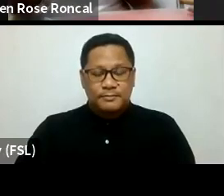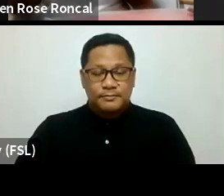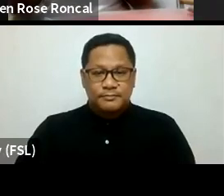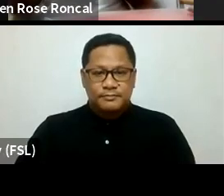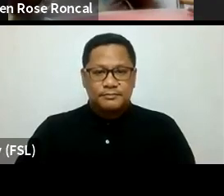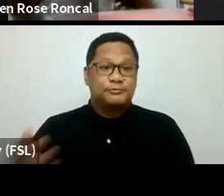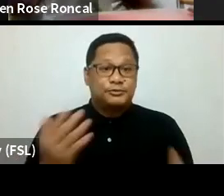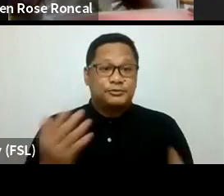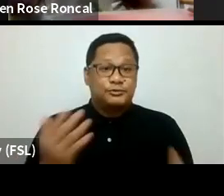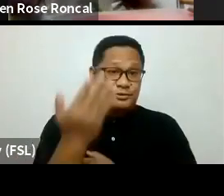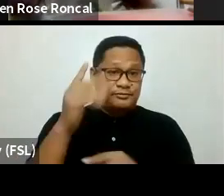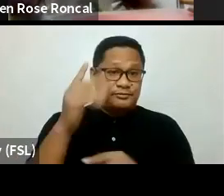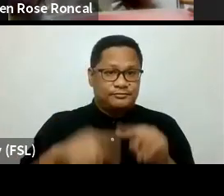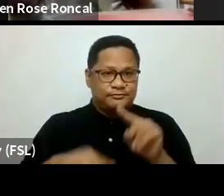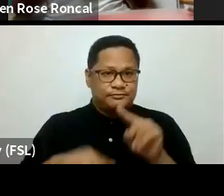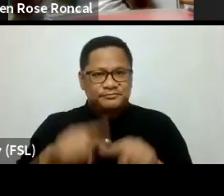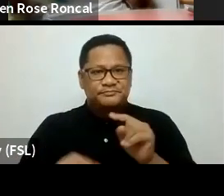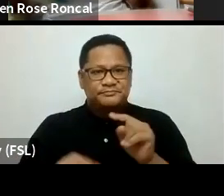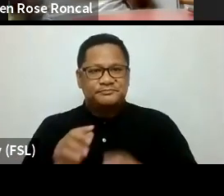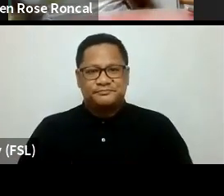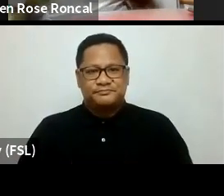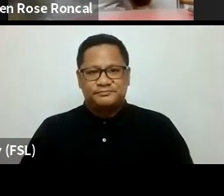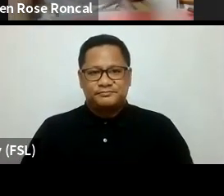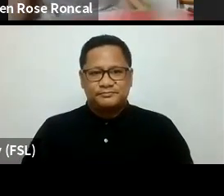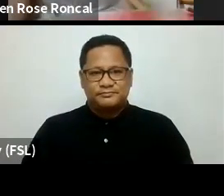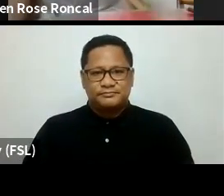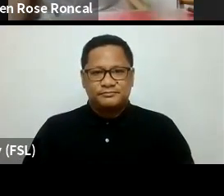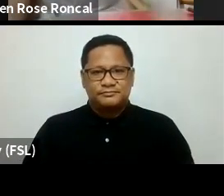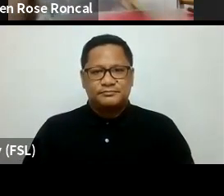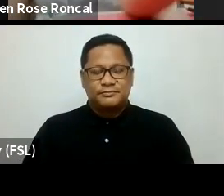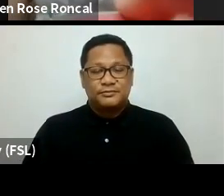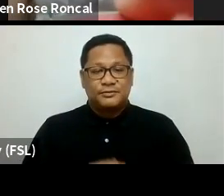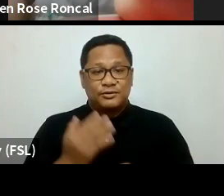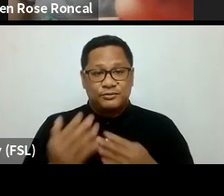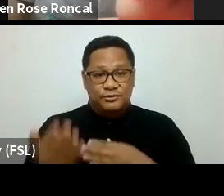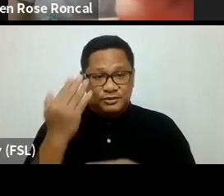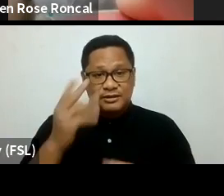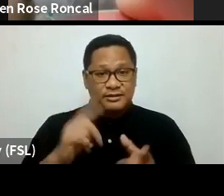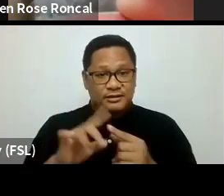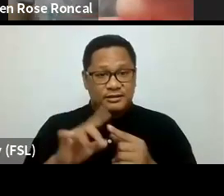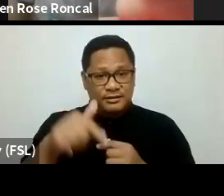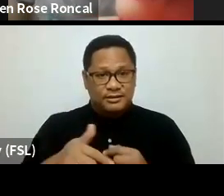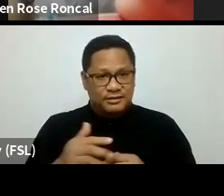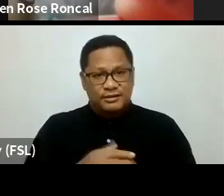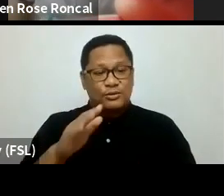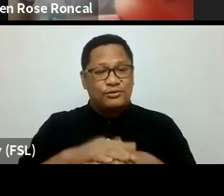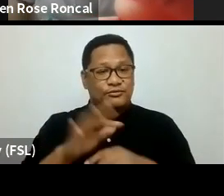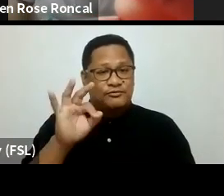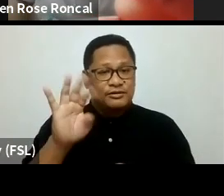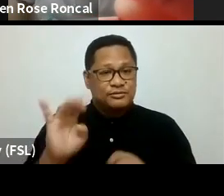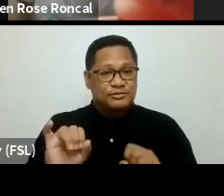Good morning, friends in the YouTube and later on Facebook.